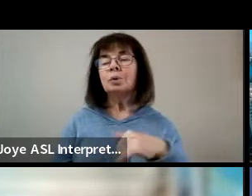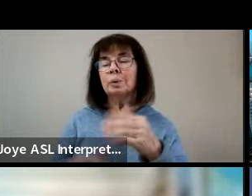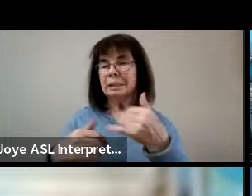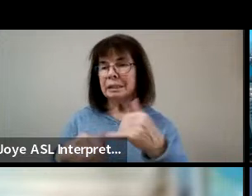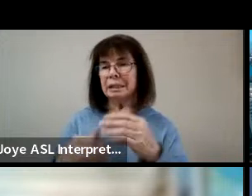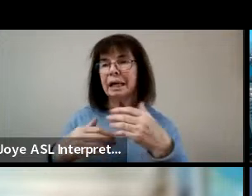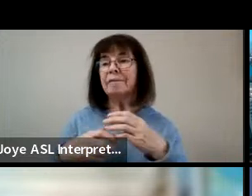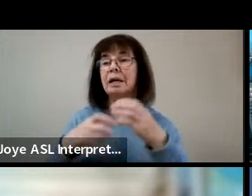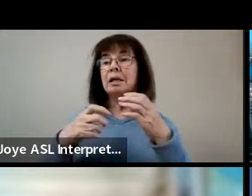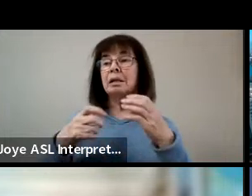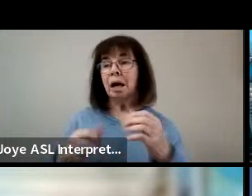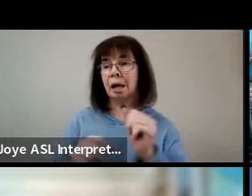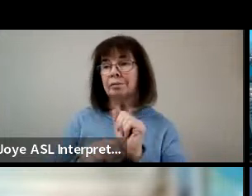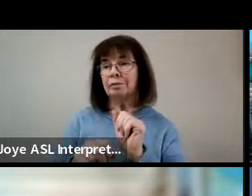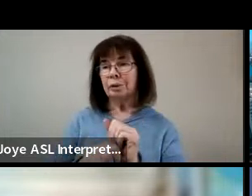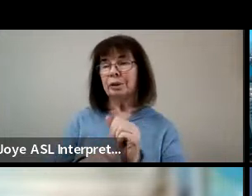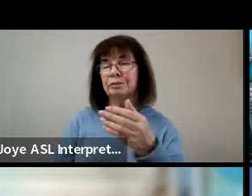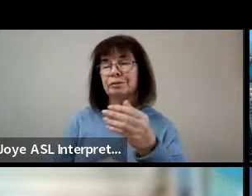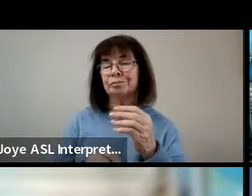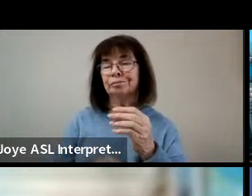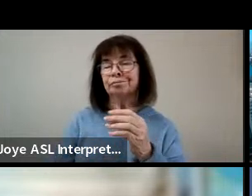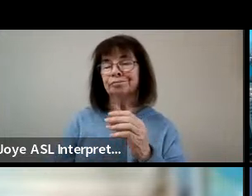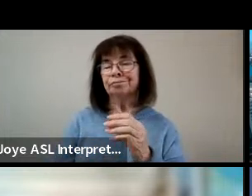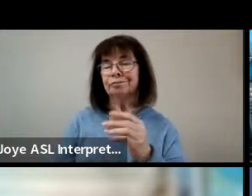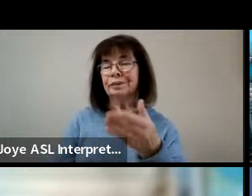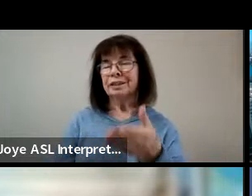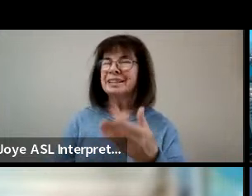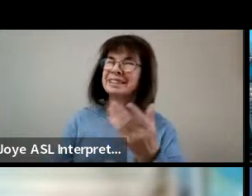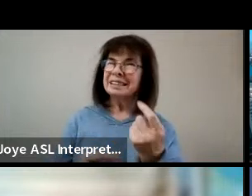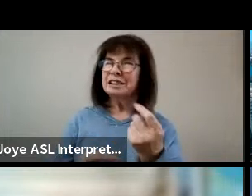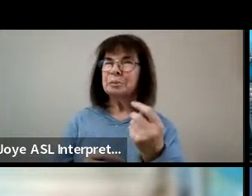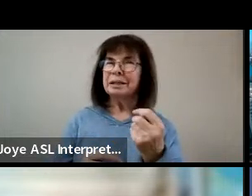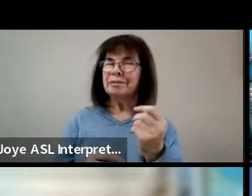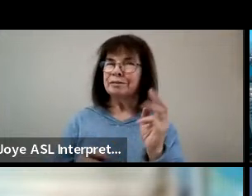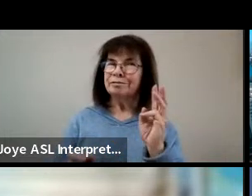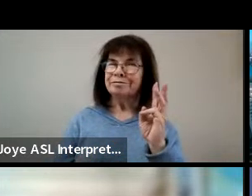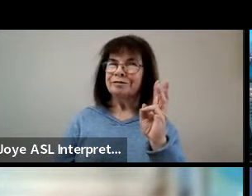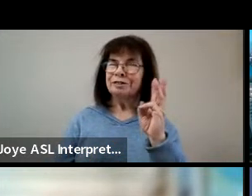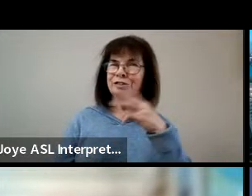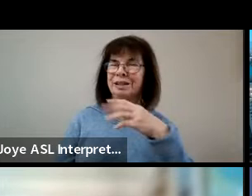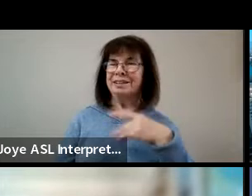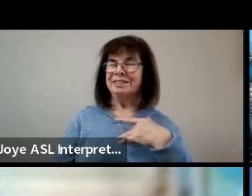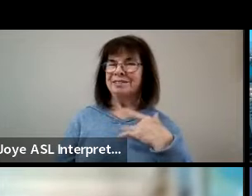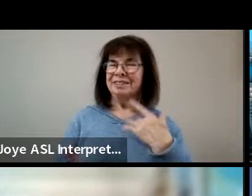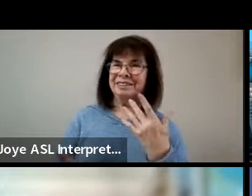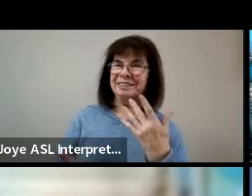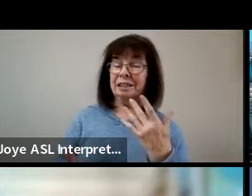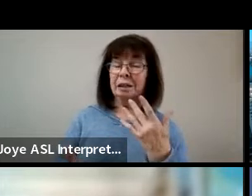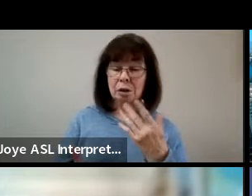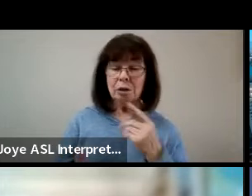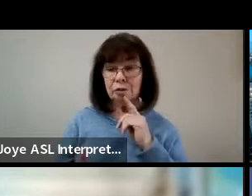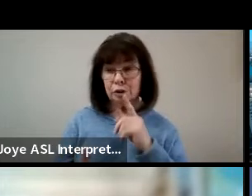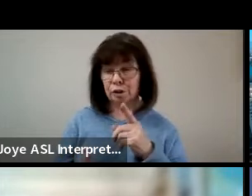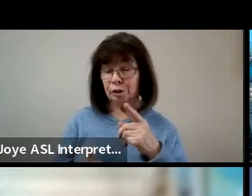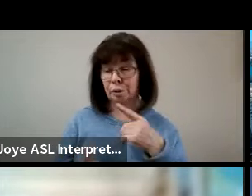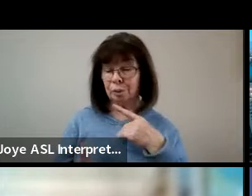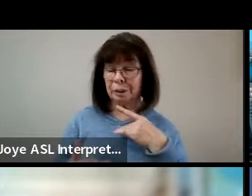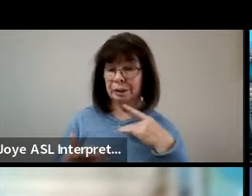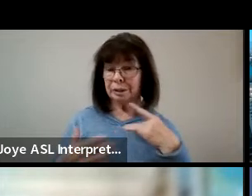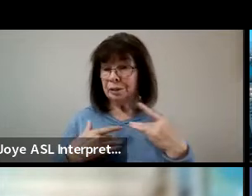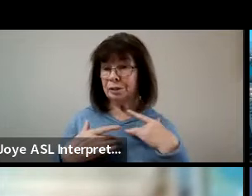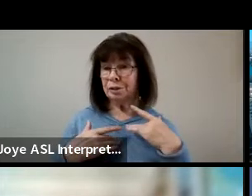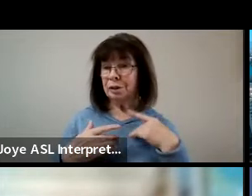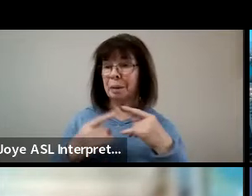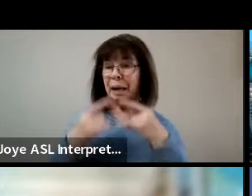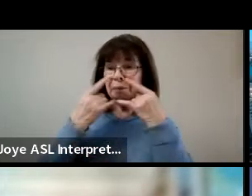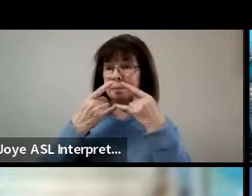to do there. So I think it's kind of an odd moment, and we're definitely concerned about some of the removal of masks in healthcare,